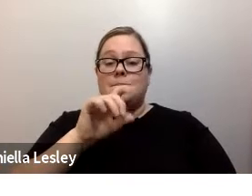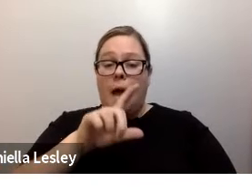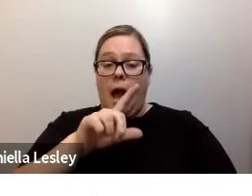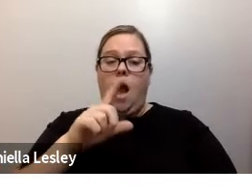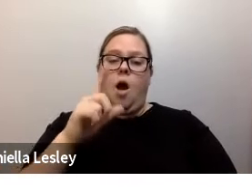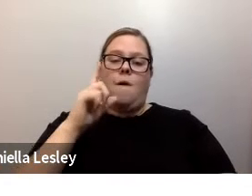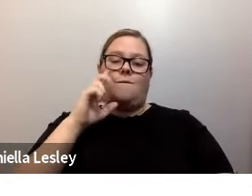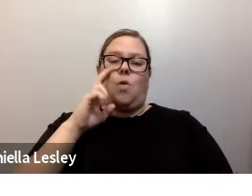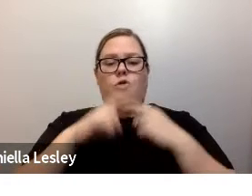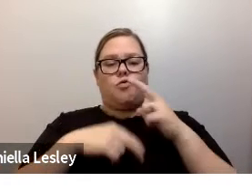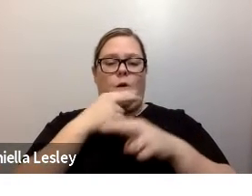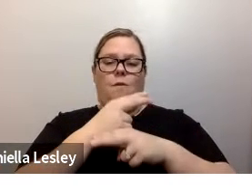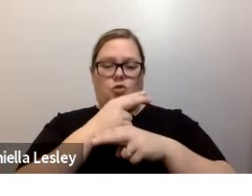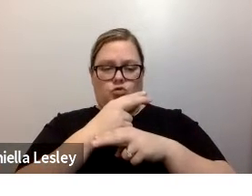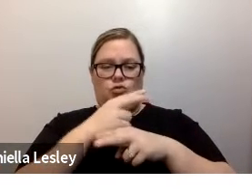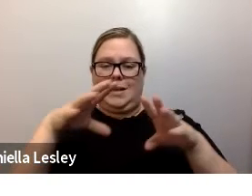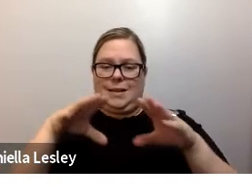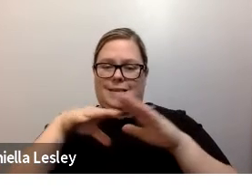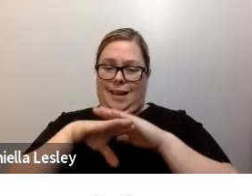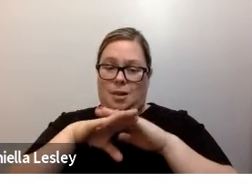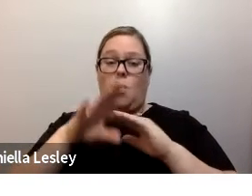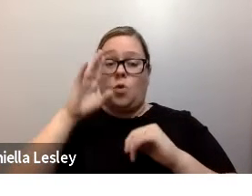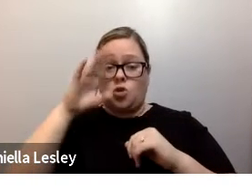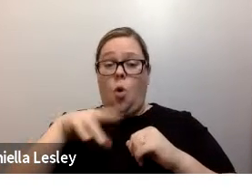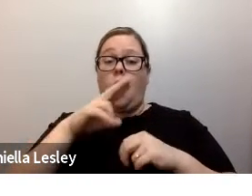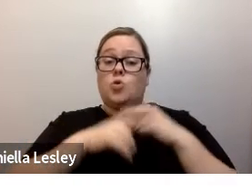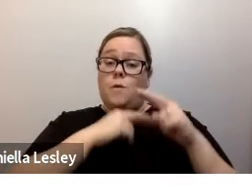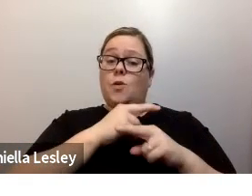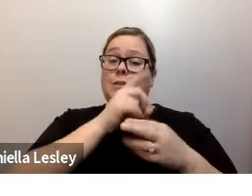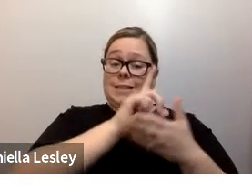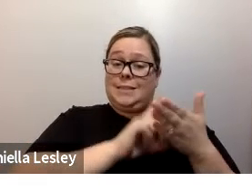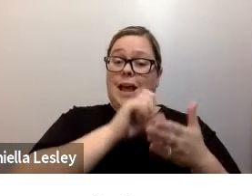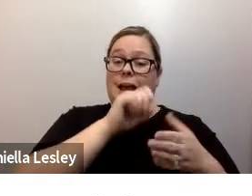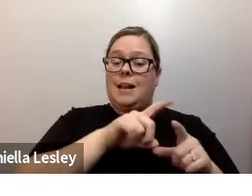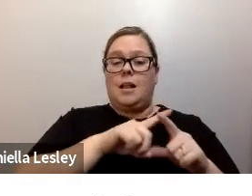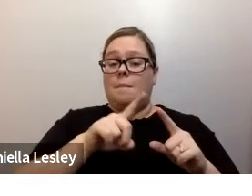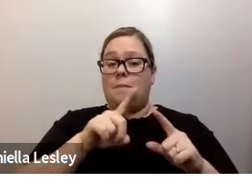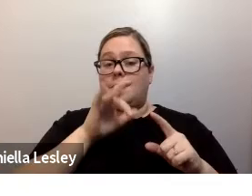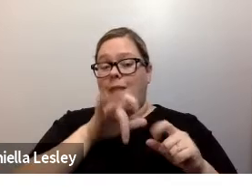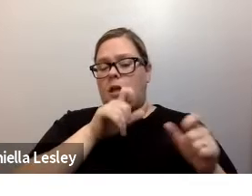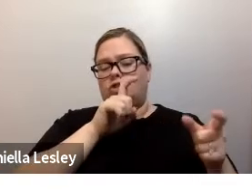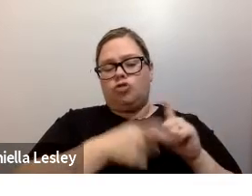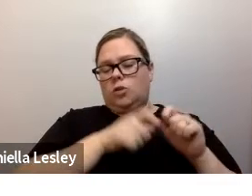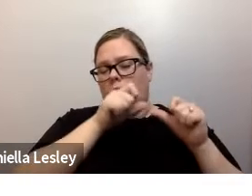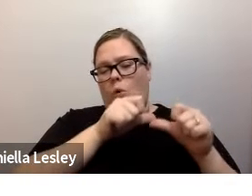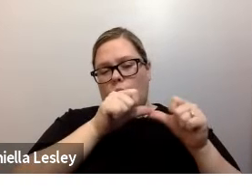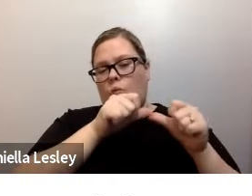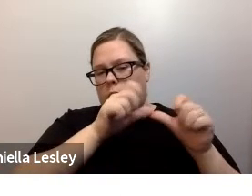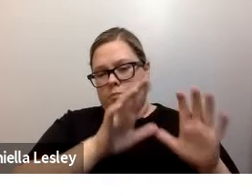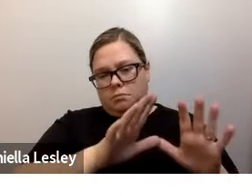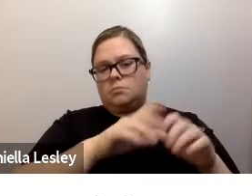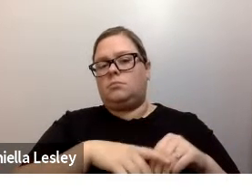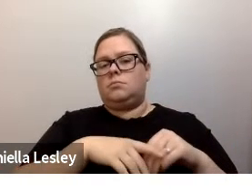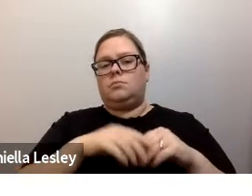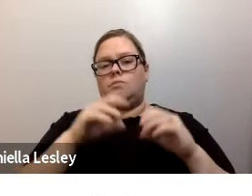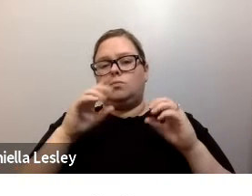accessibility. We know what universal design is, but that changes and that's ongoing. And there really hasn't been a